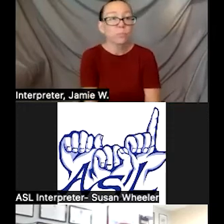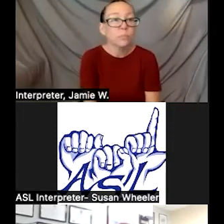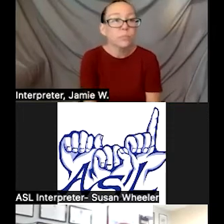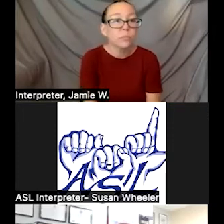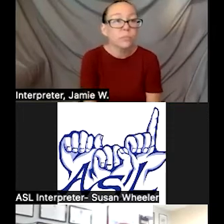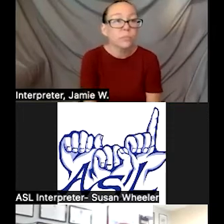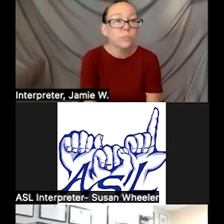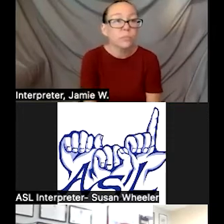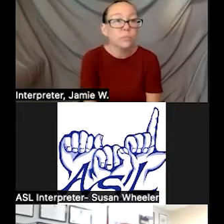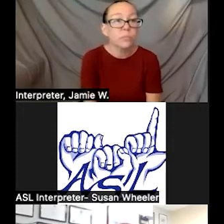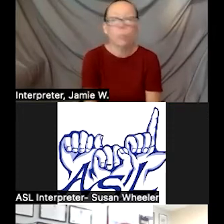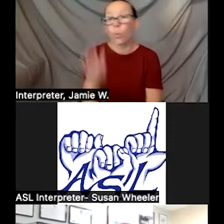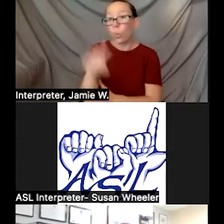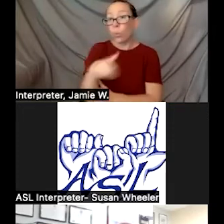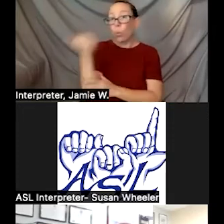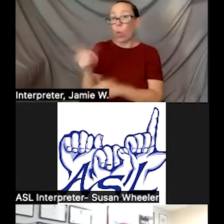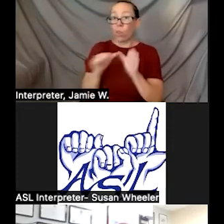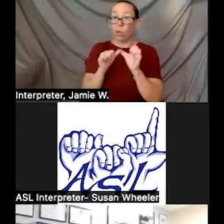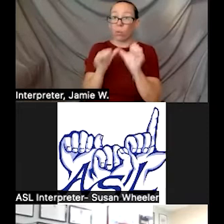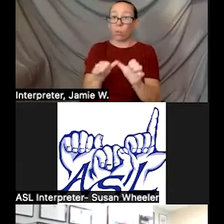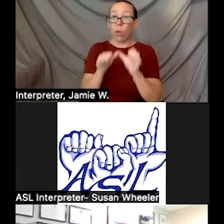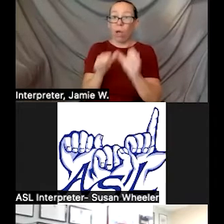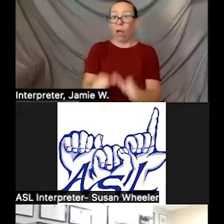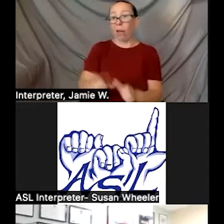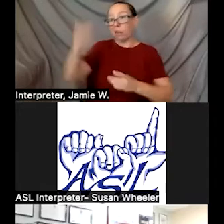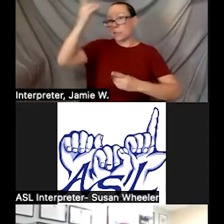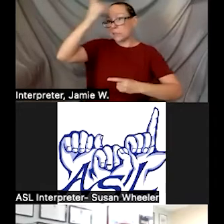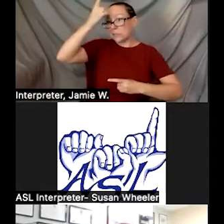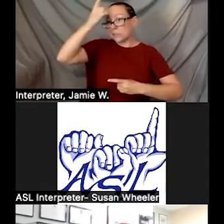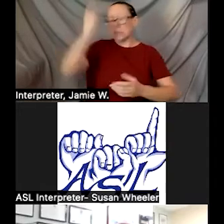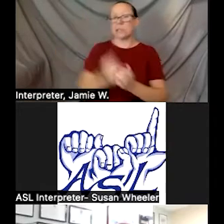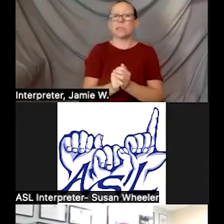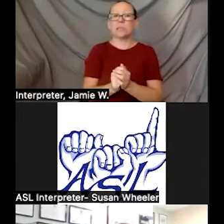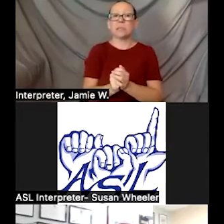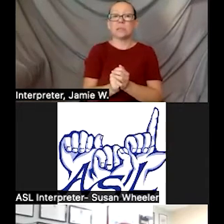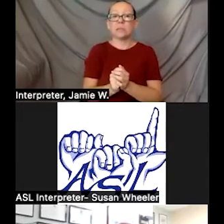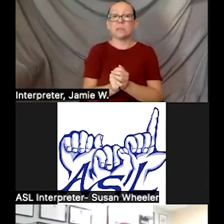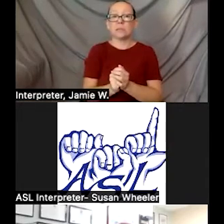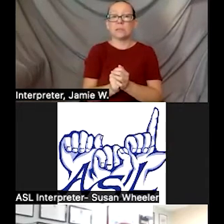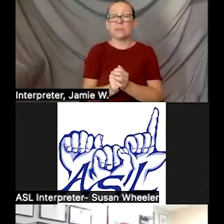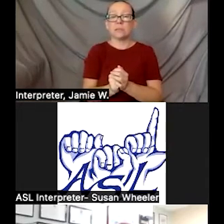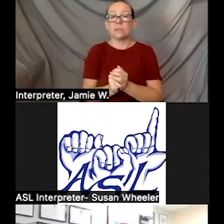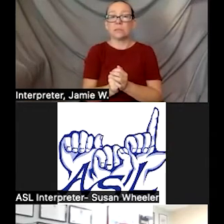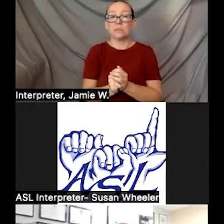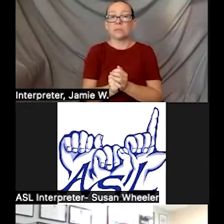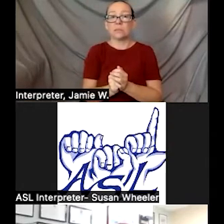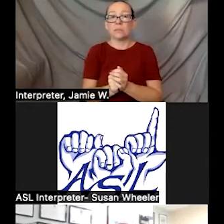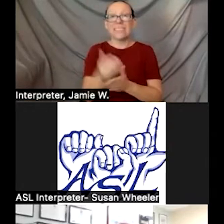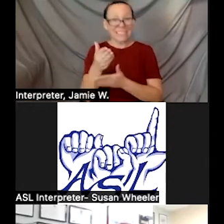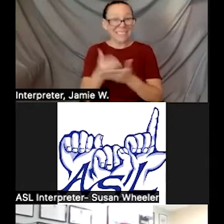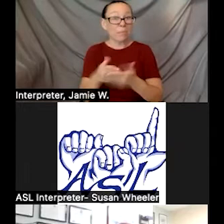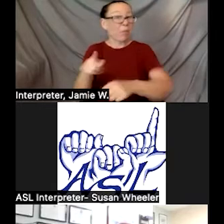Other chronic diseases, like I said, that's some of these are very much